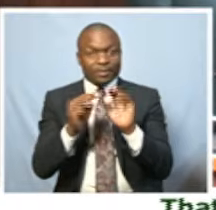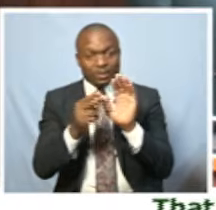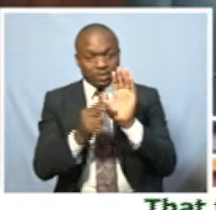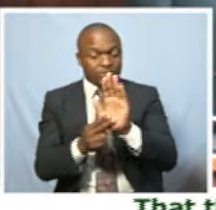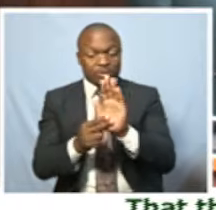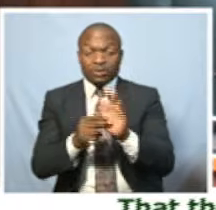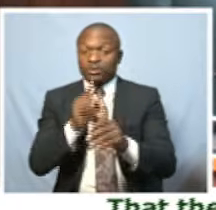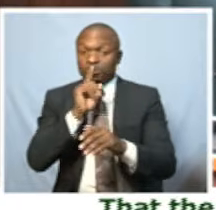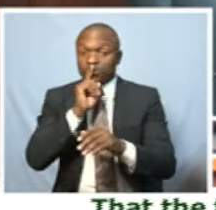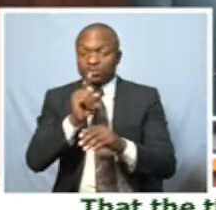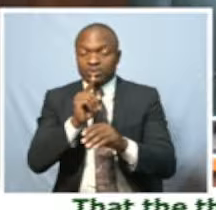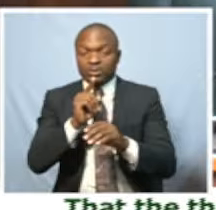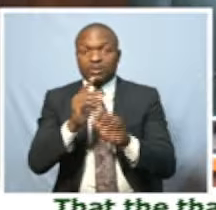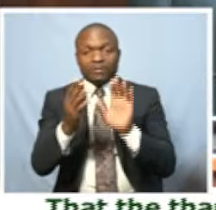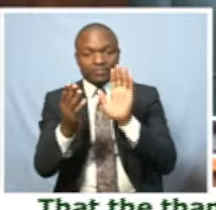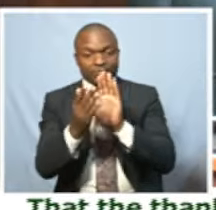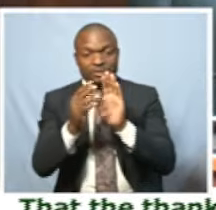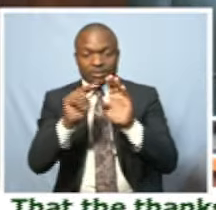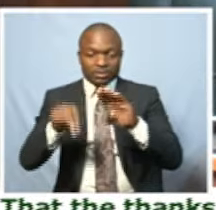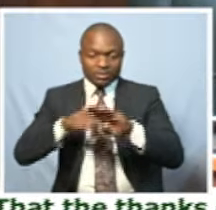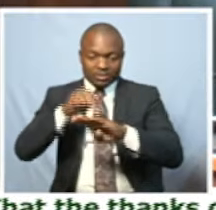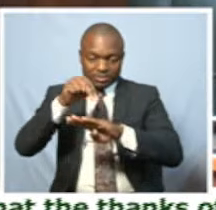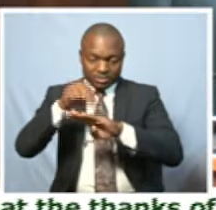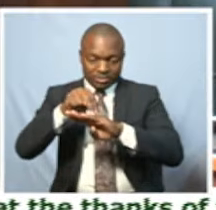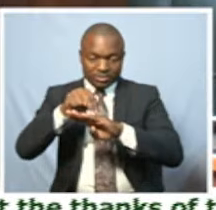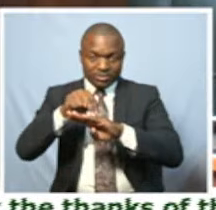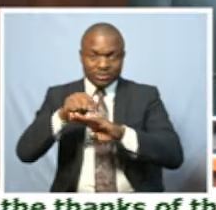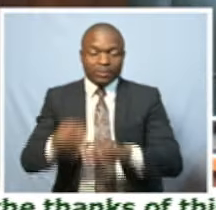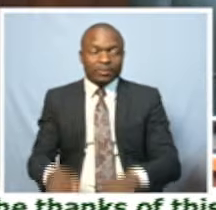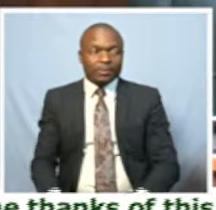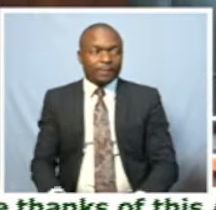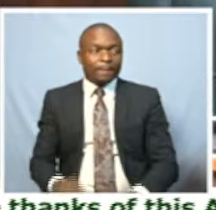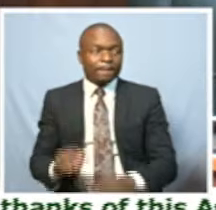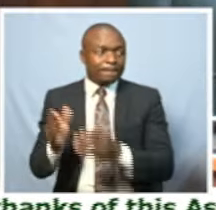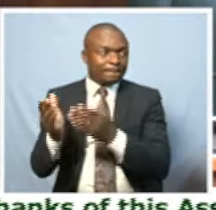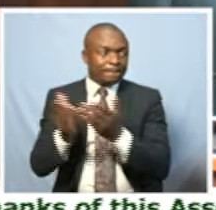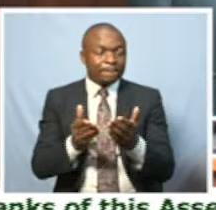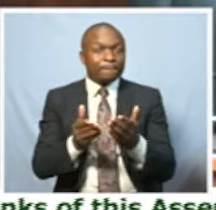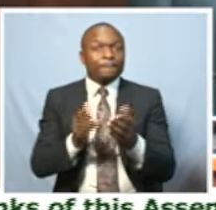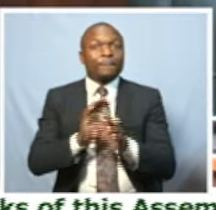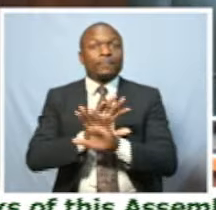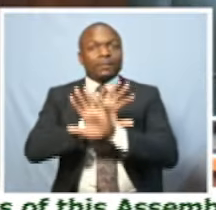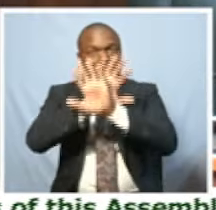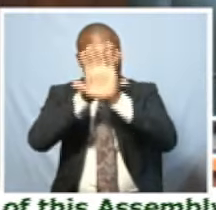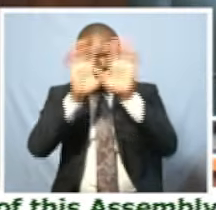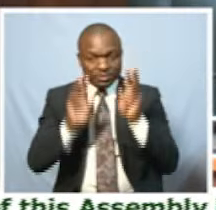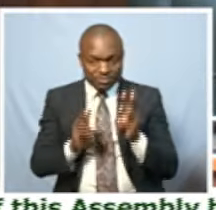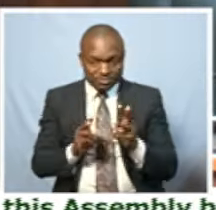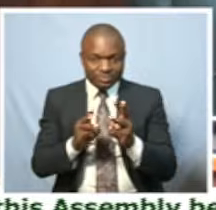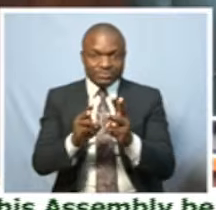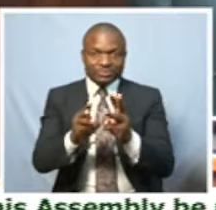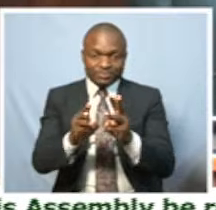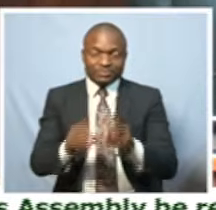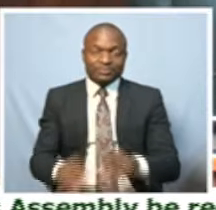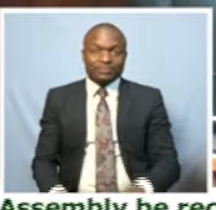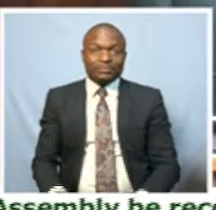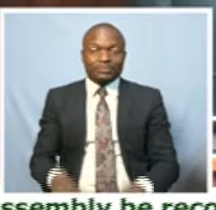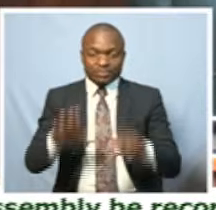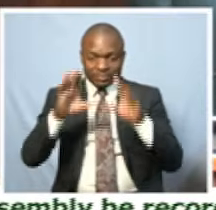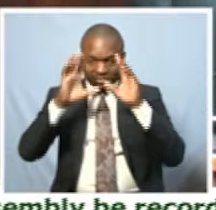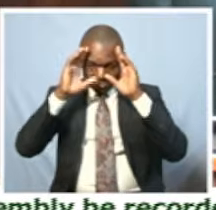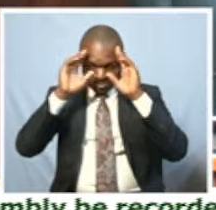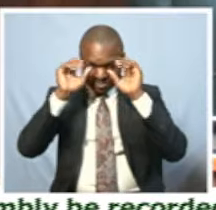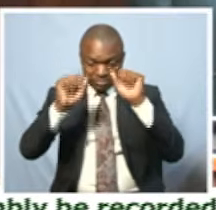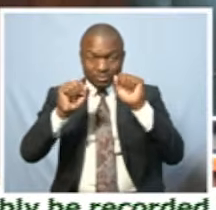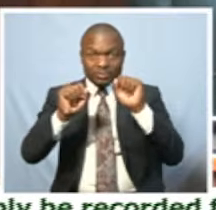reality facing the nation while laying down a clear path forward. The